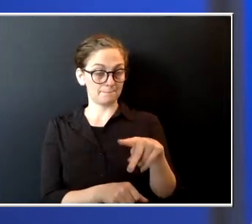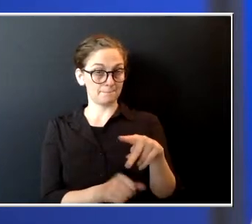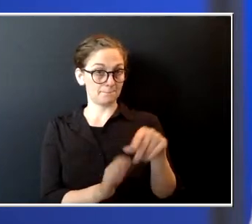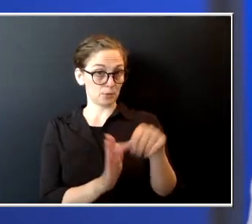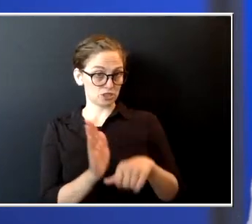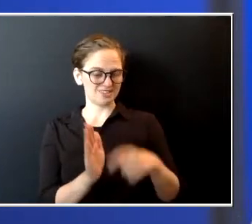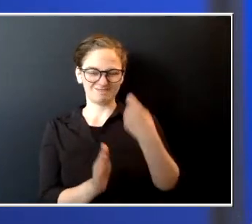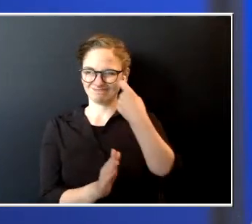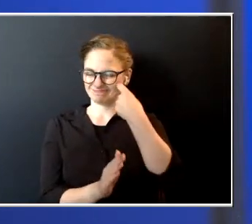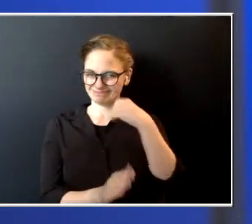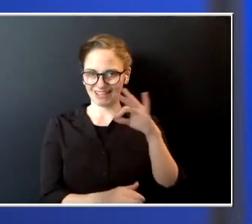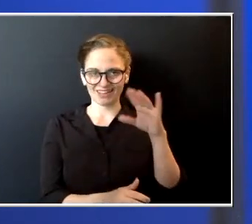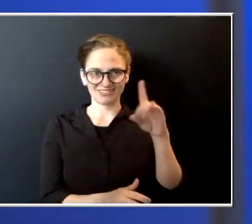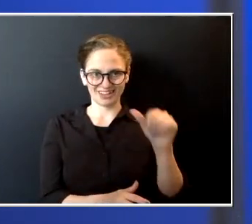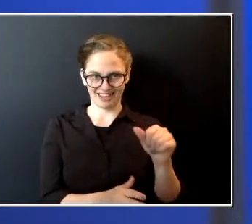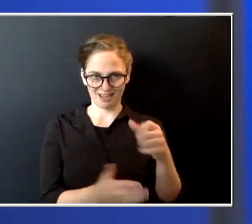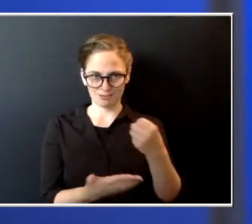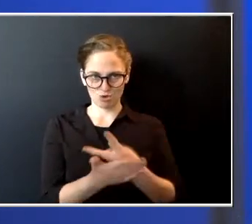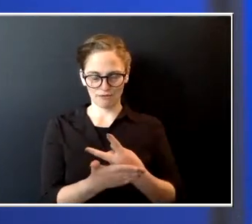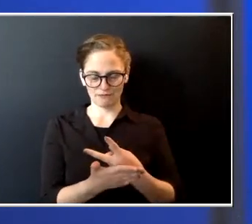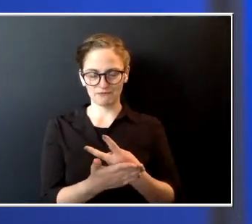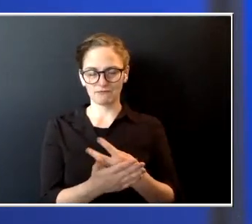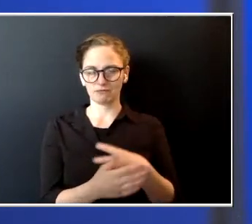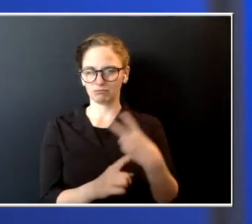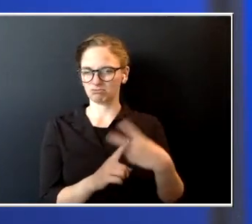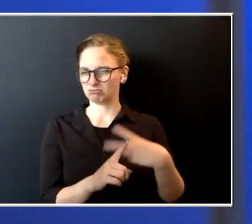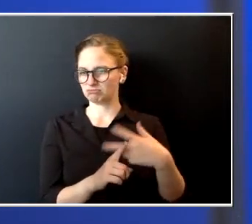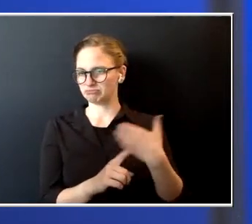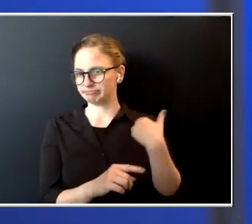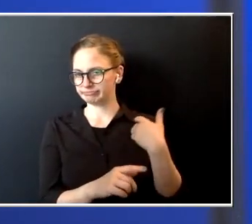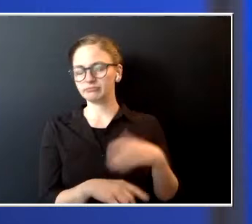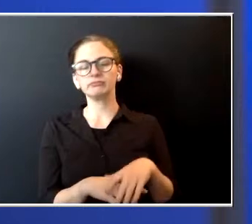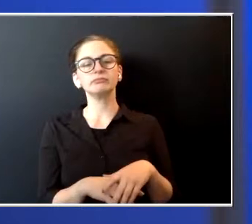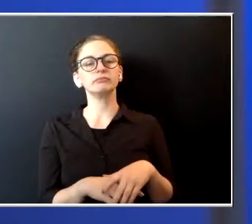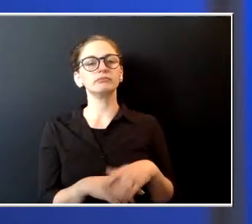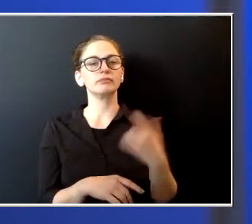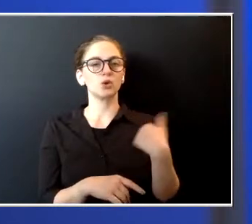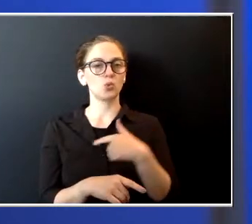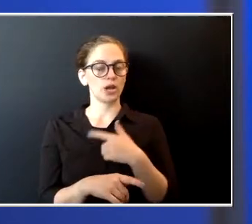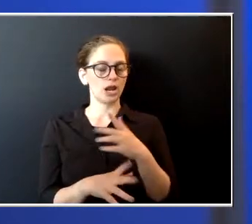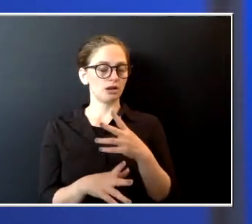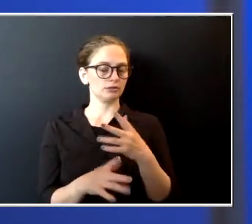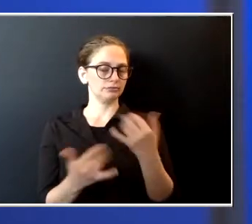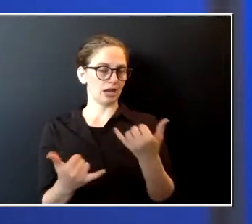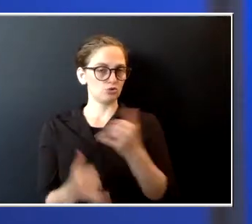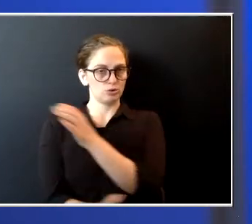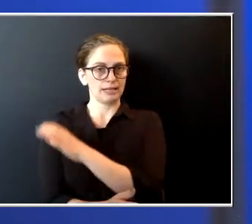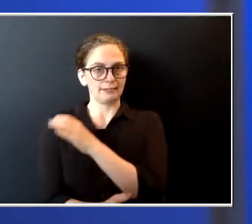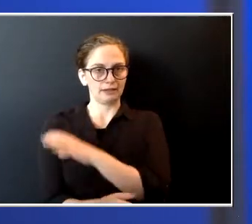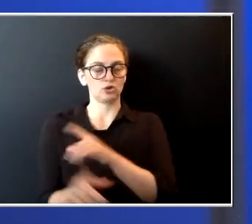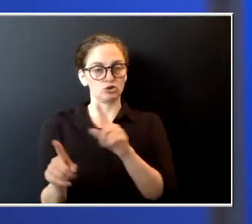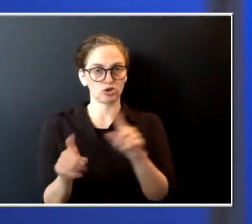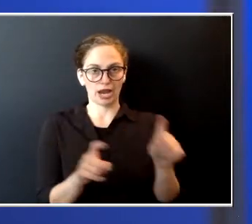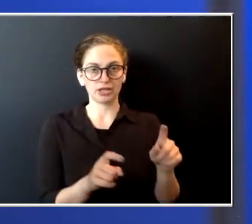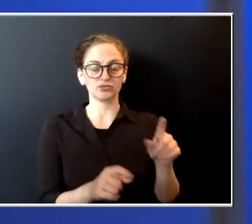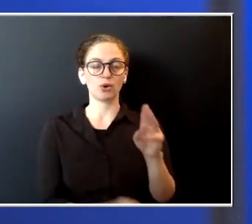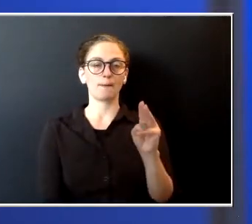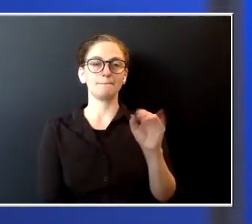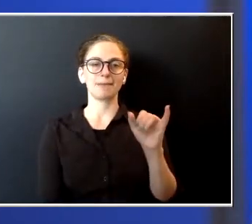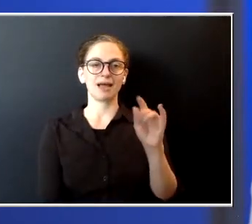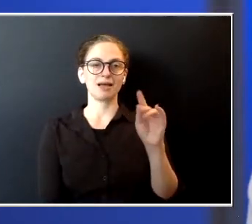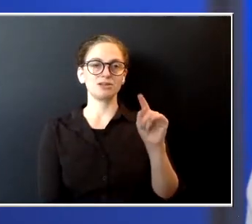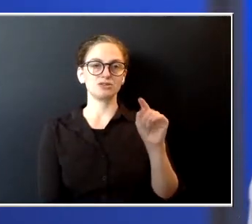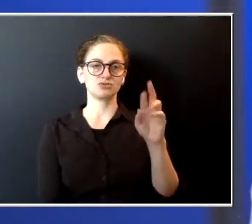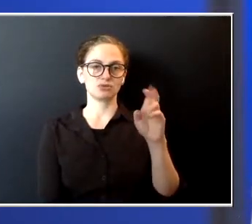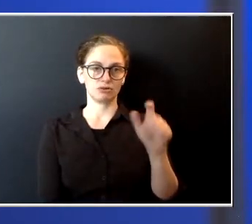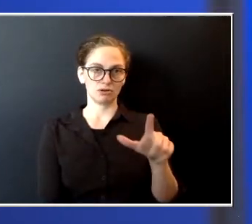ago. We're involved with 2 research trials for mitral valve replacement with 2 different mitral valve platforms. So really, and the pulmonic valve,